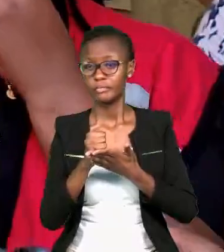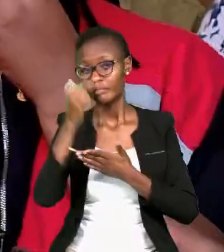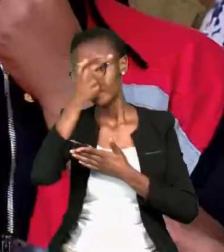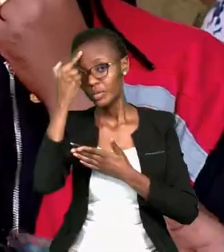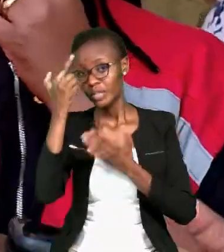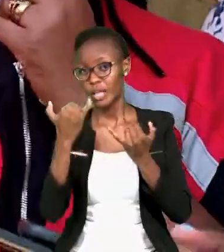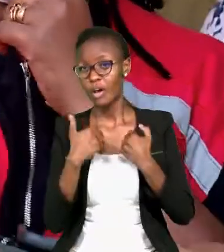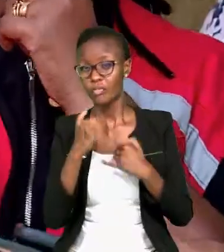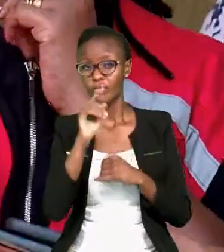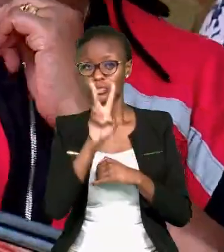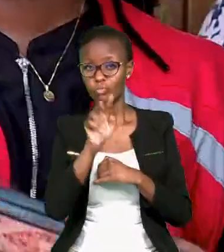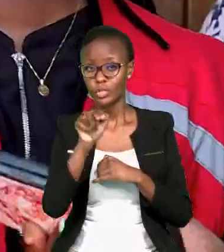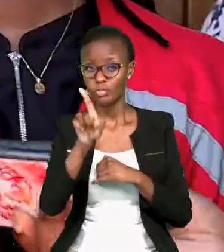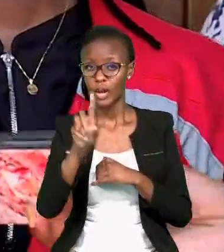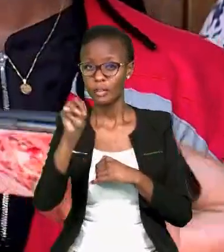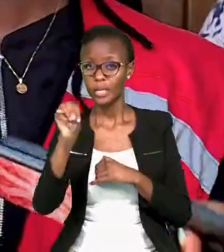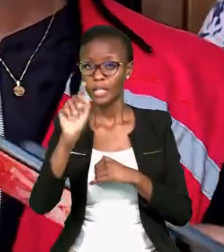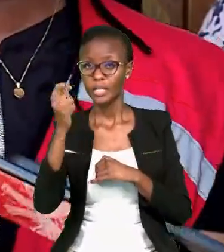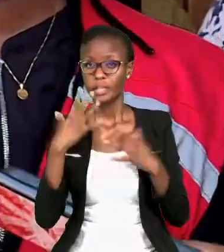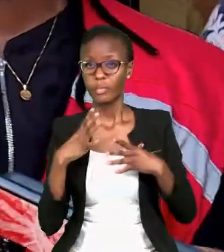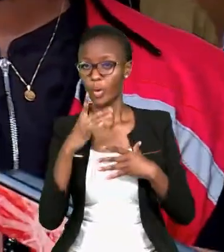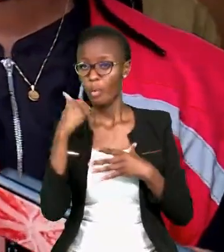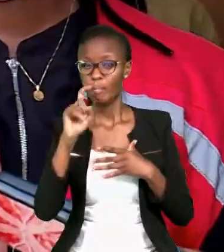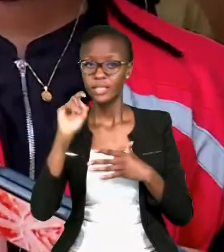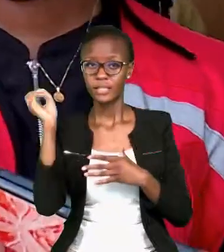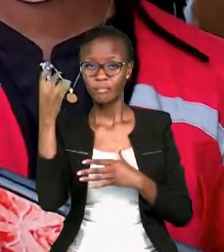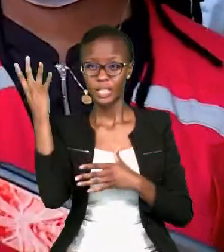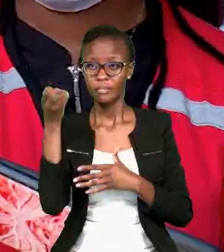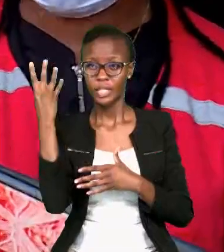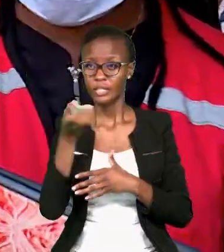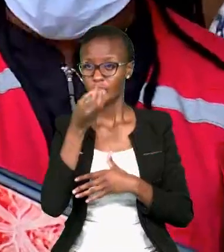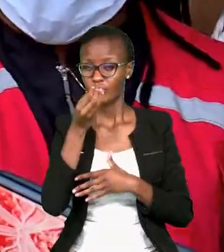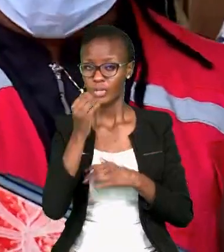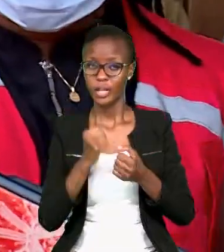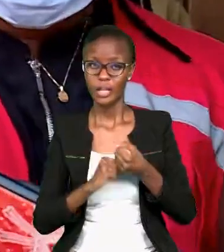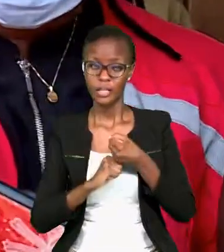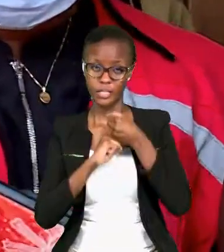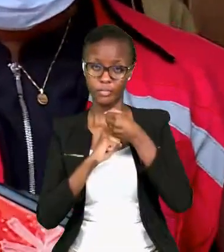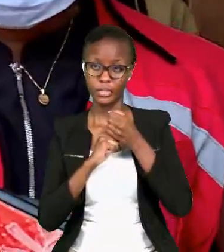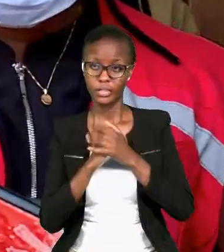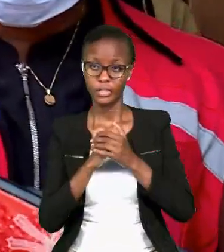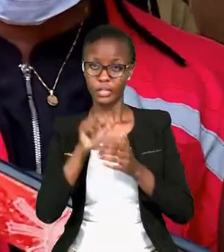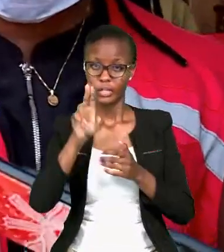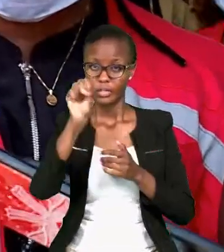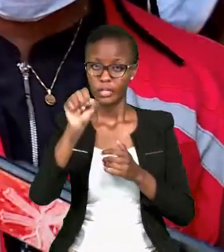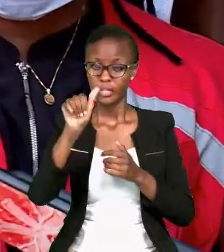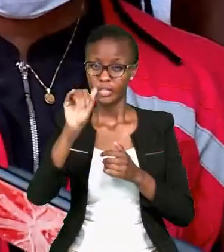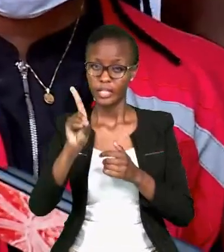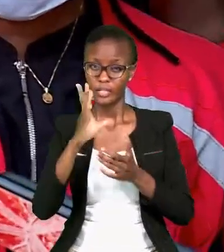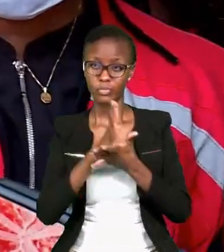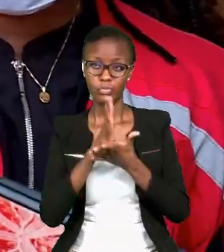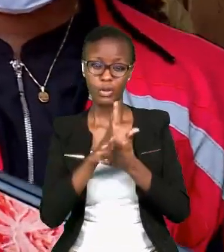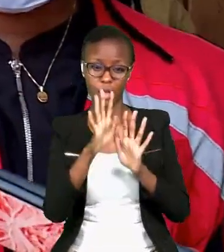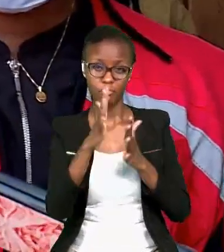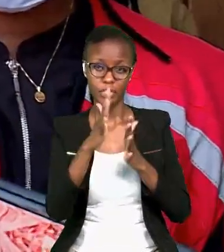approximately 2.1 million Kenyans in need of emergency food assistance. USAID recognizes President Kenyatta's